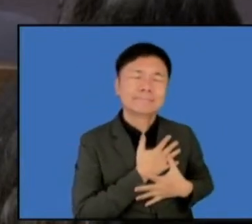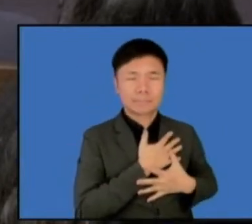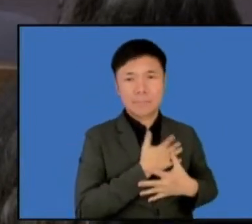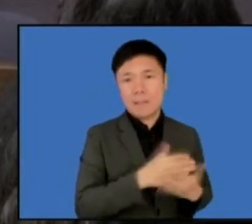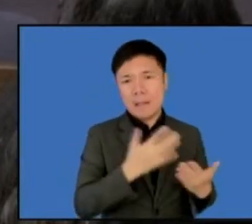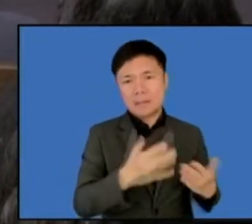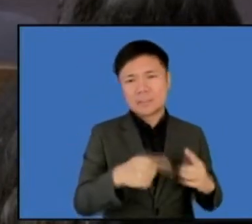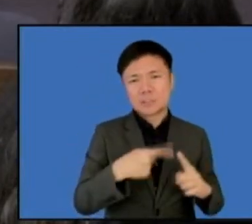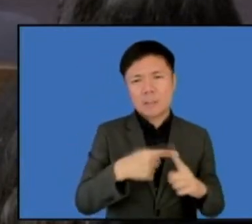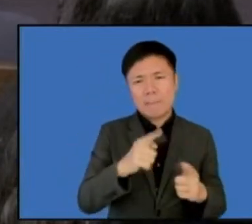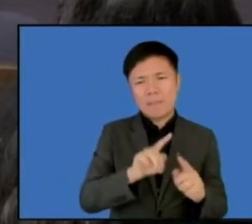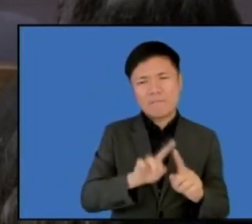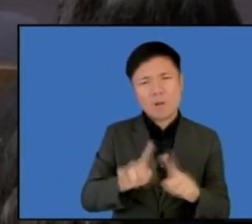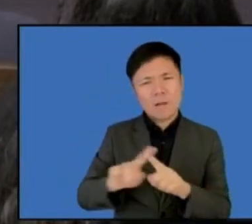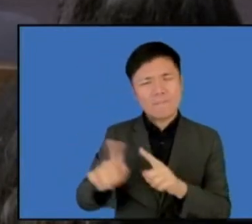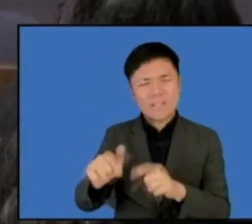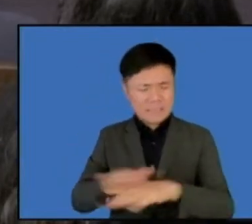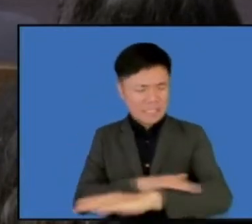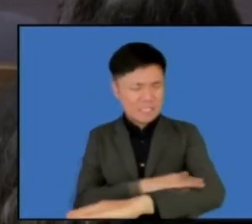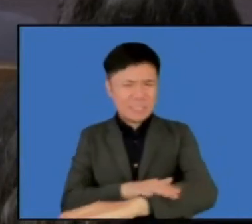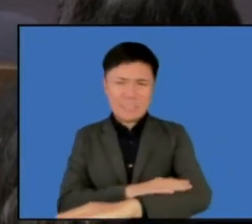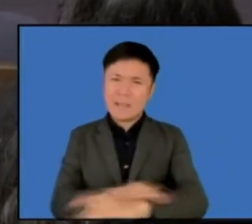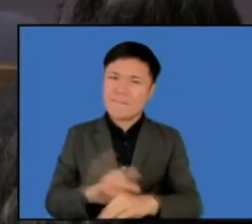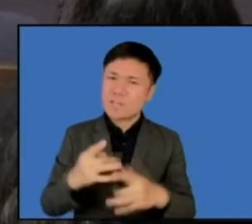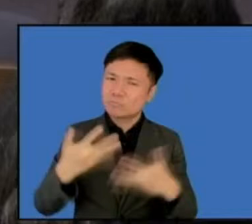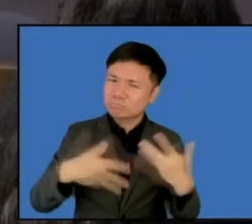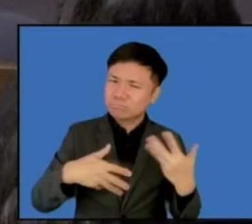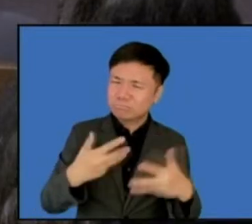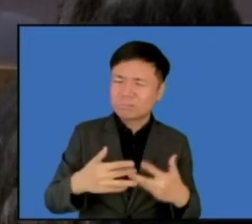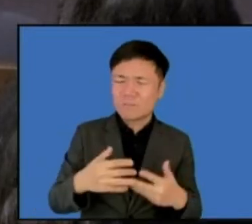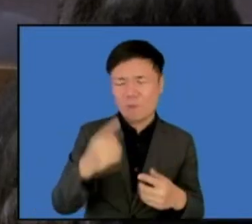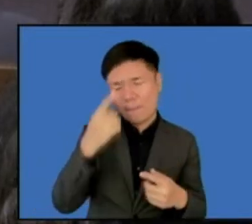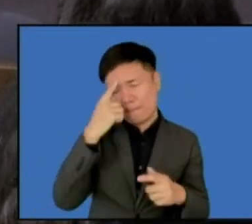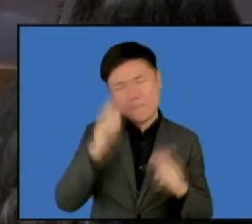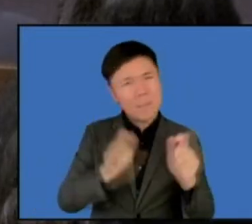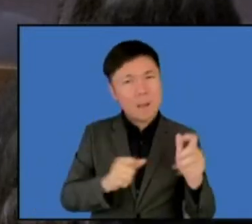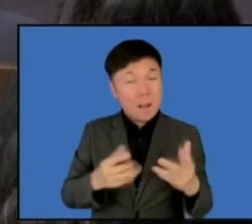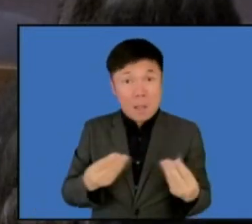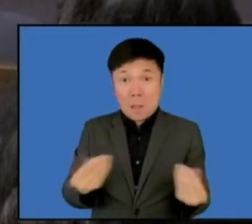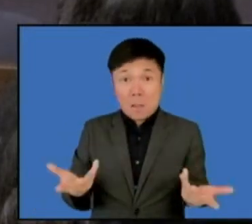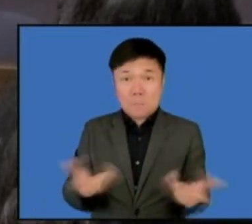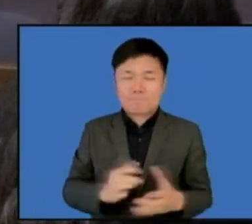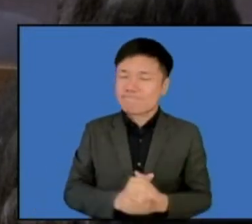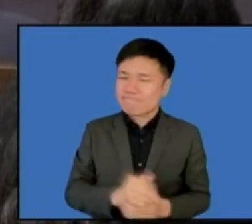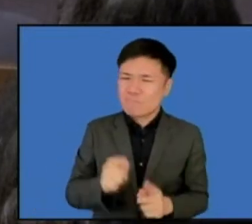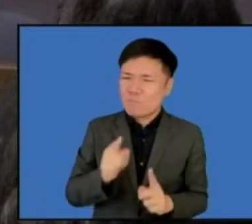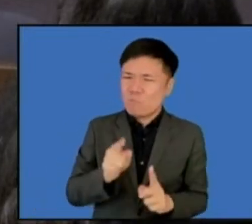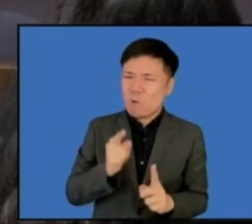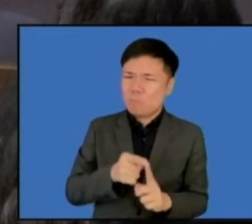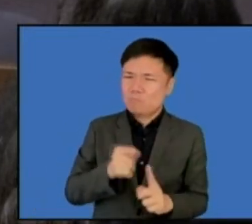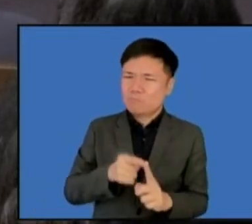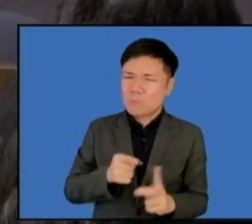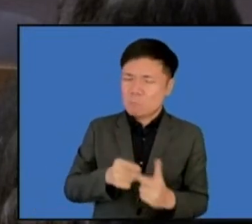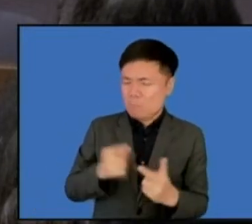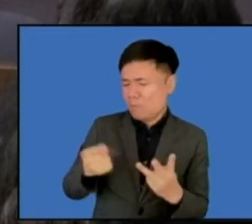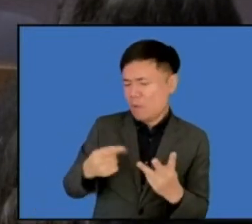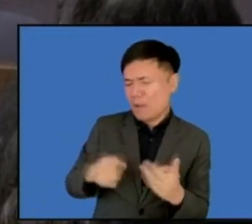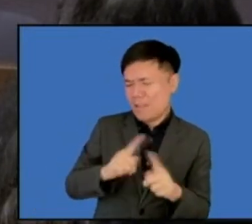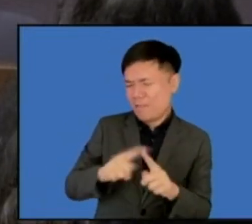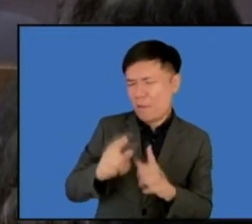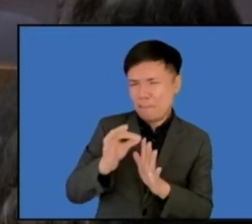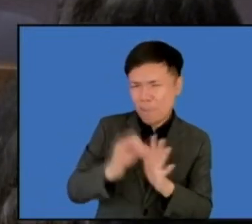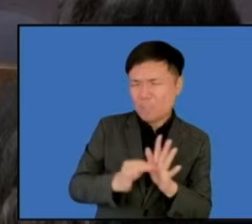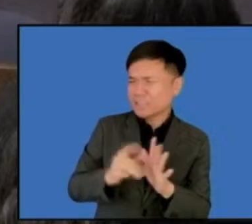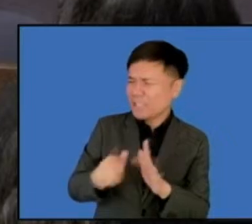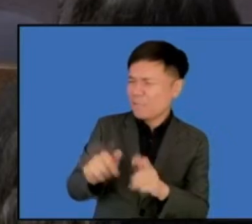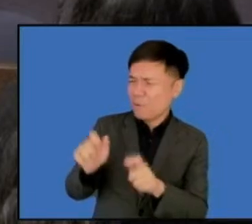ethnicity on migration data makes the situation of indigenous peoples invisible when drafting policies and programs targeted to migrant